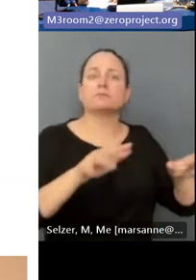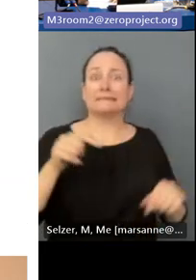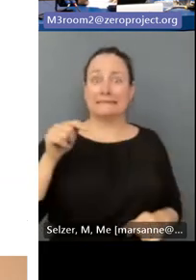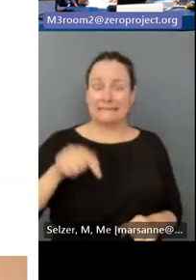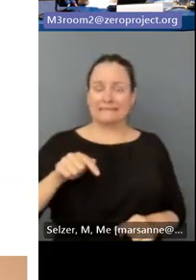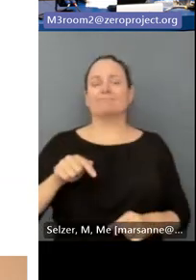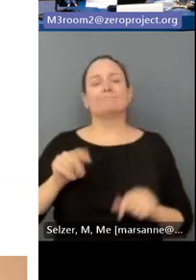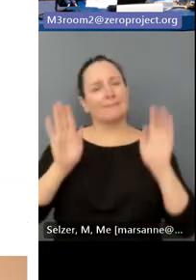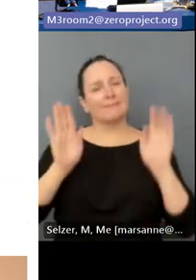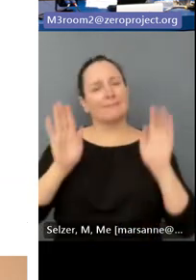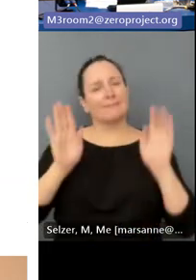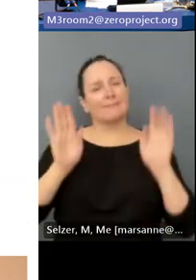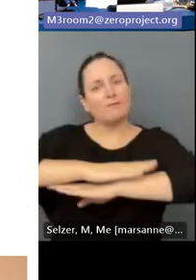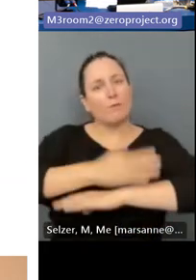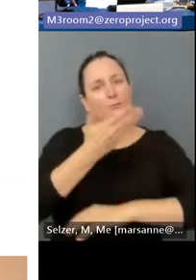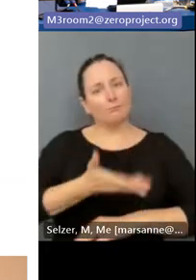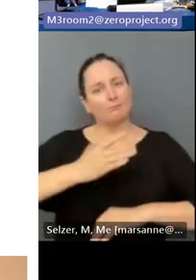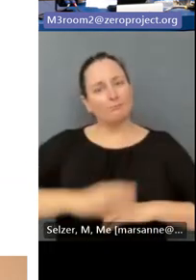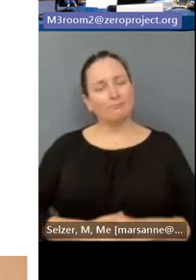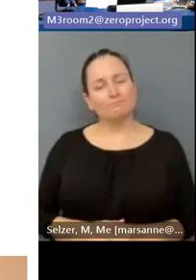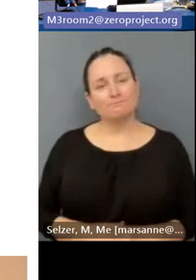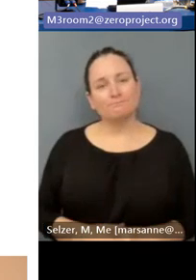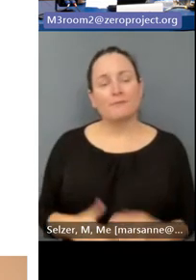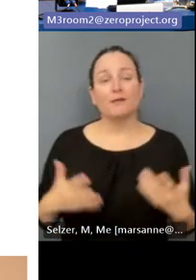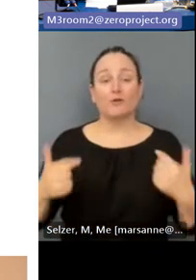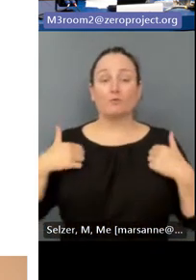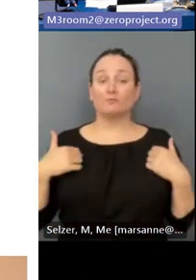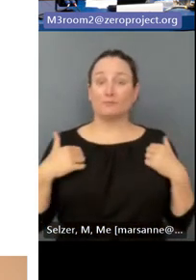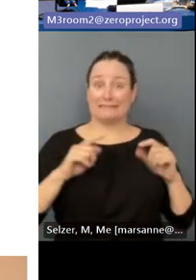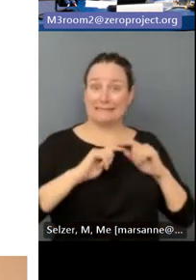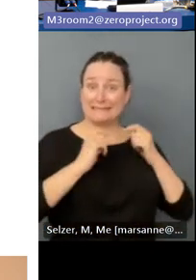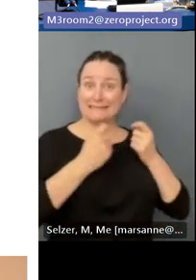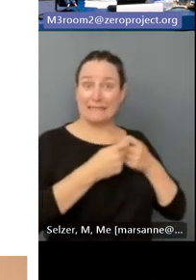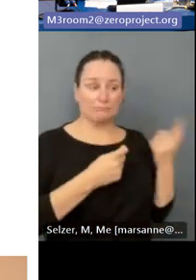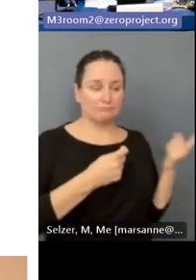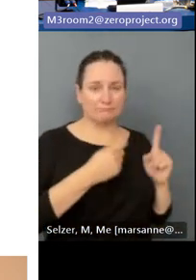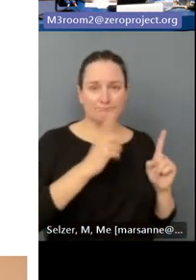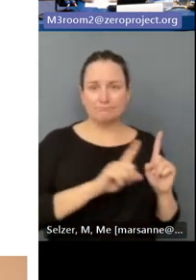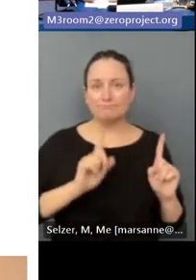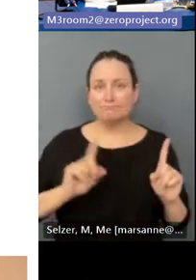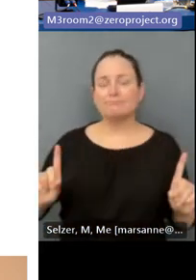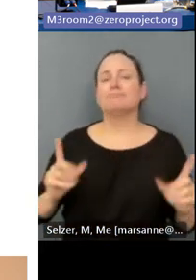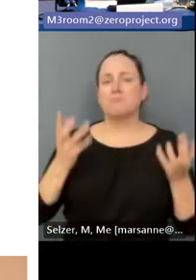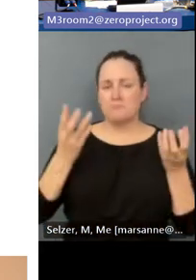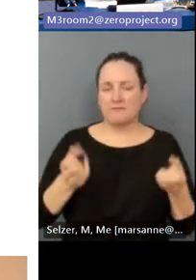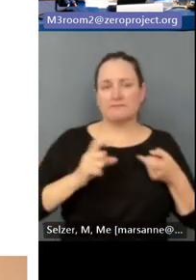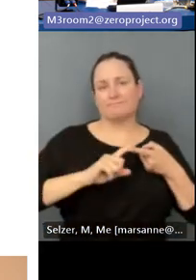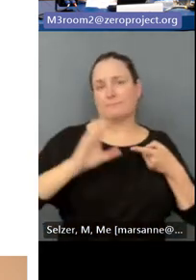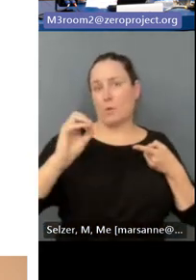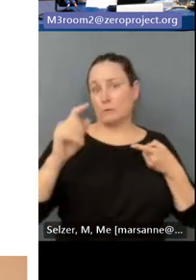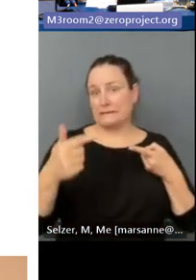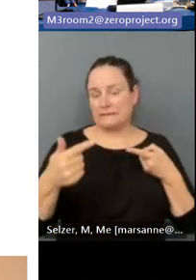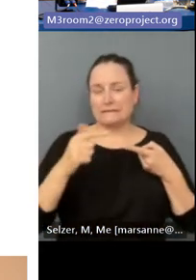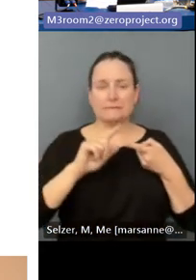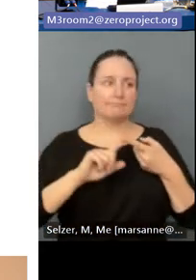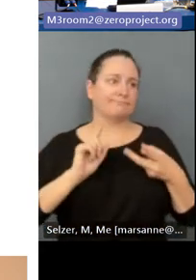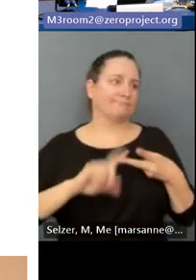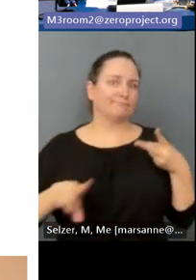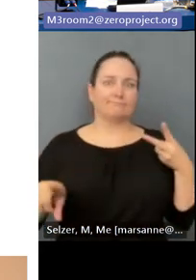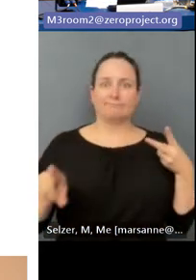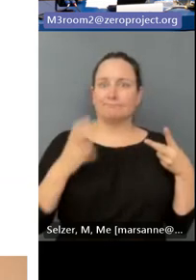country. And so we gathered our team, and we're very fortunate to have a team of occupational therapists, psychologists, speech and language